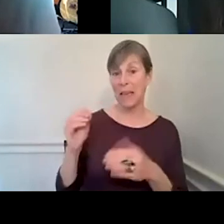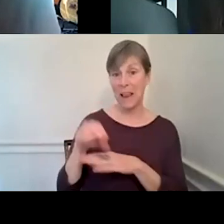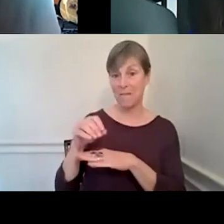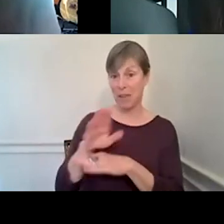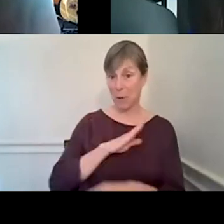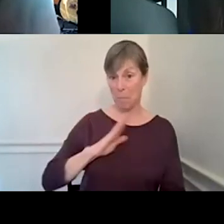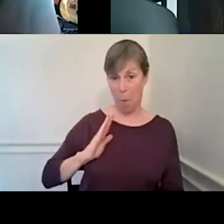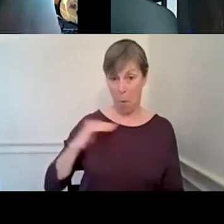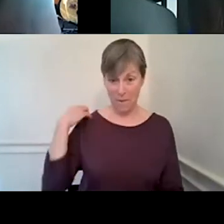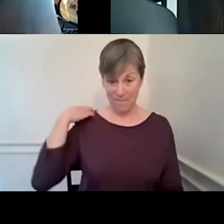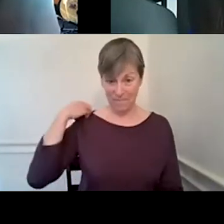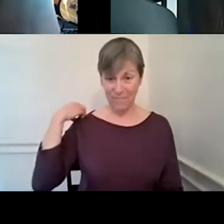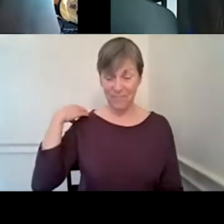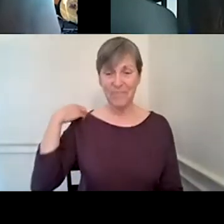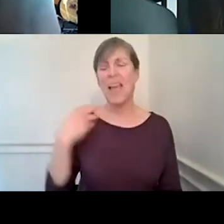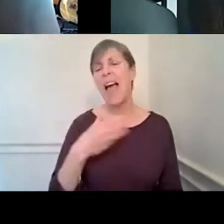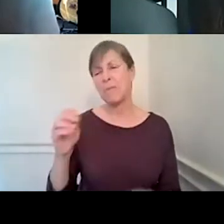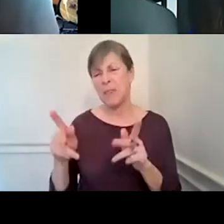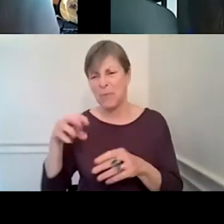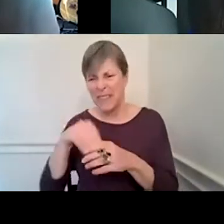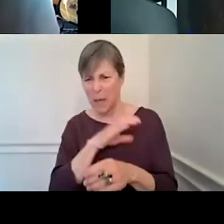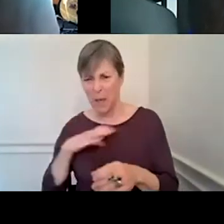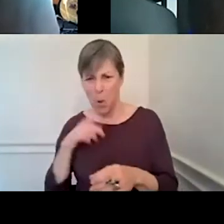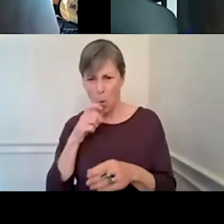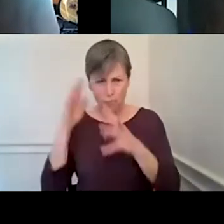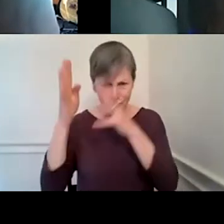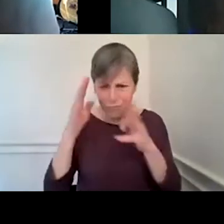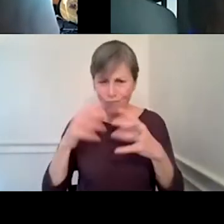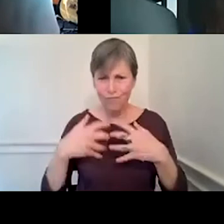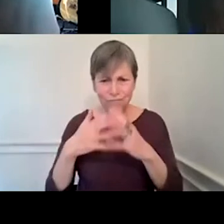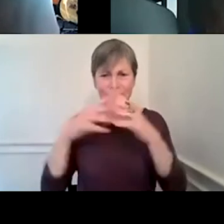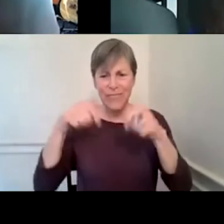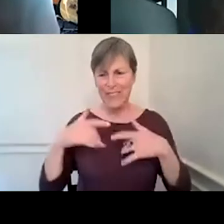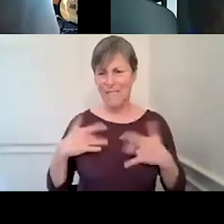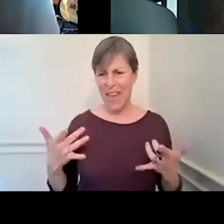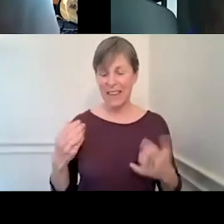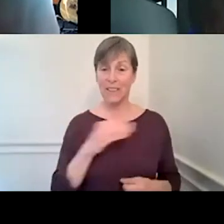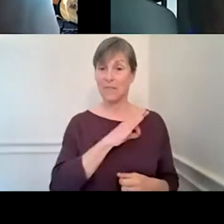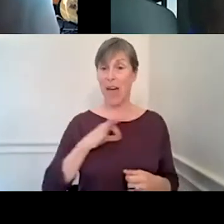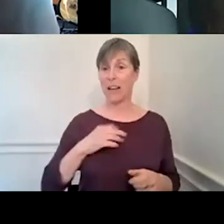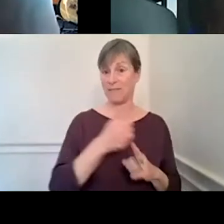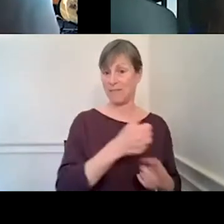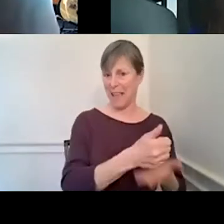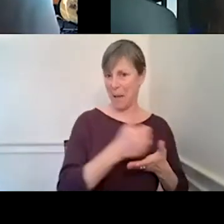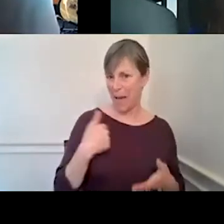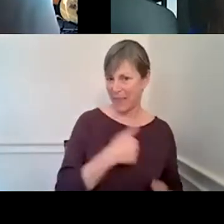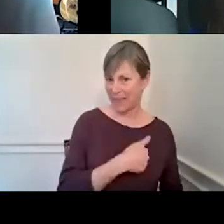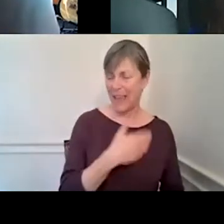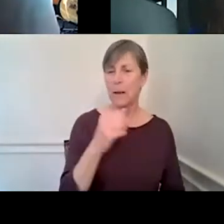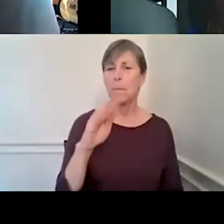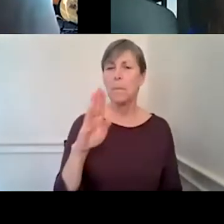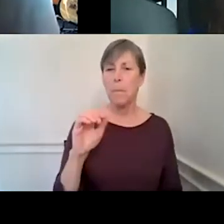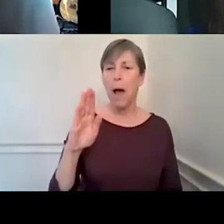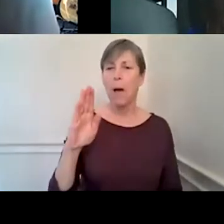couple of members of the committee that put this together, Ken Wu, our faculty member who's coordinating this, but also Bob Patron,